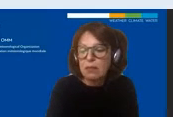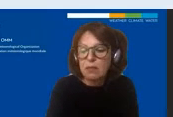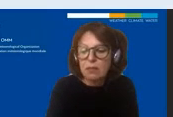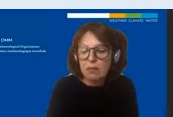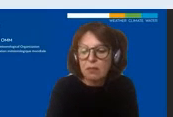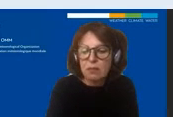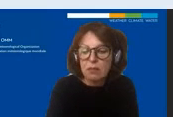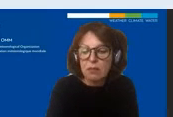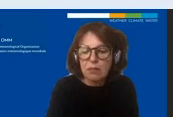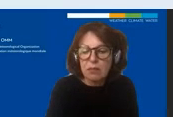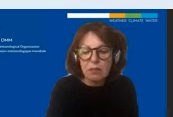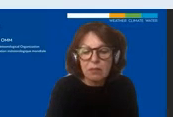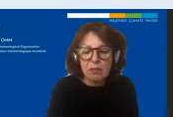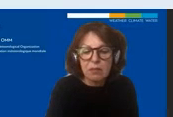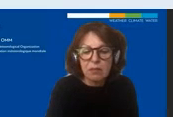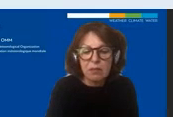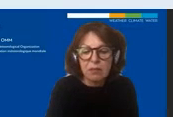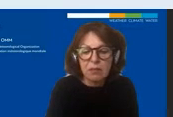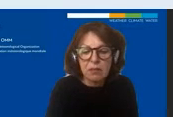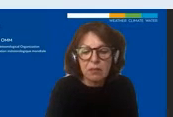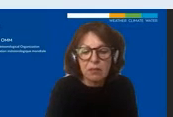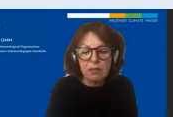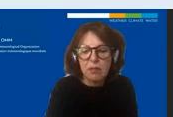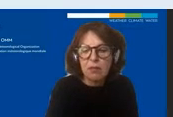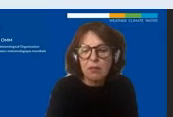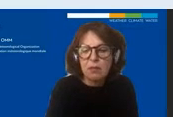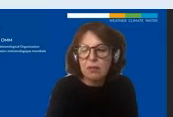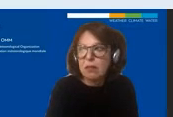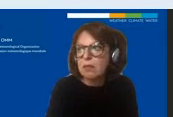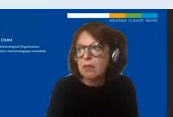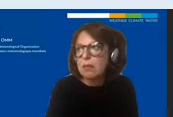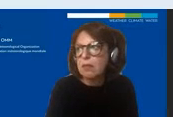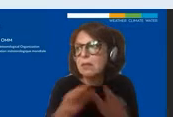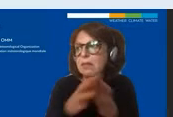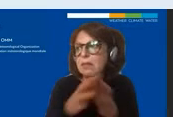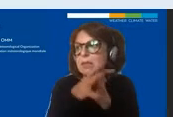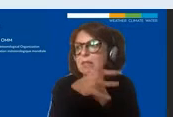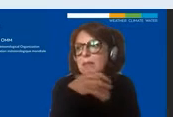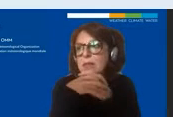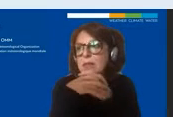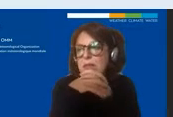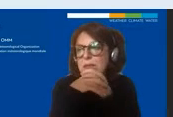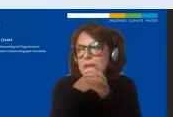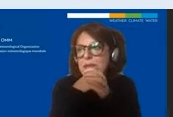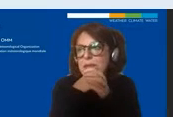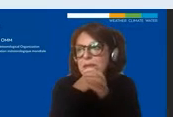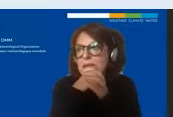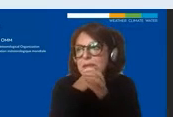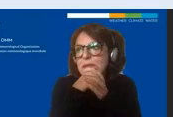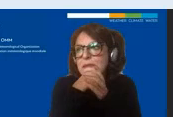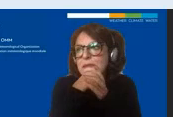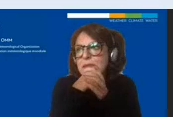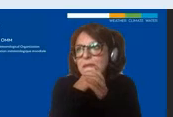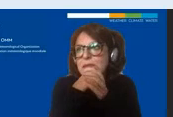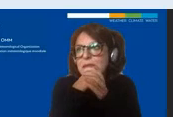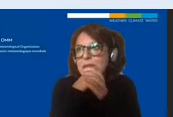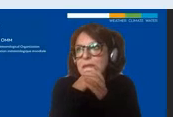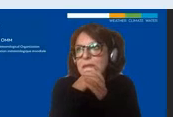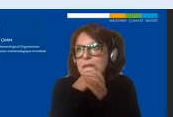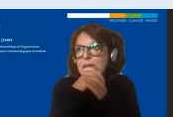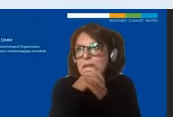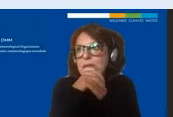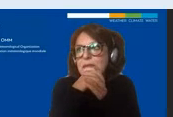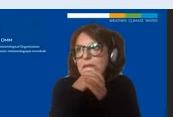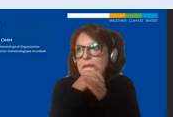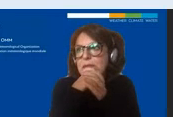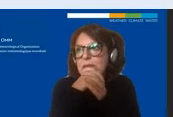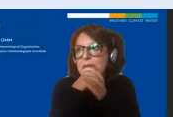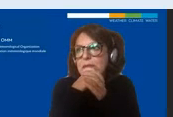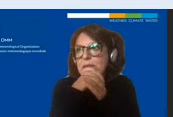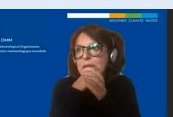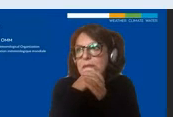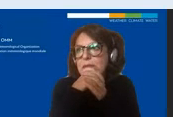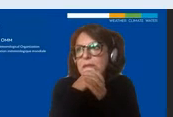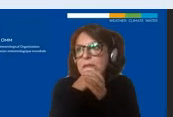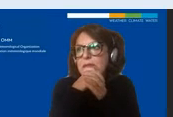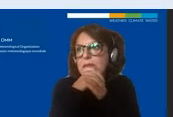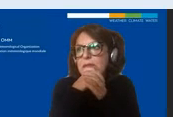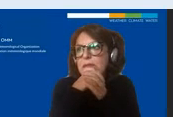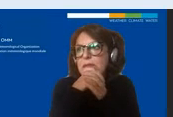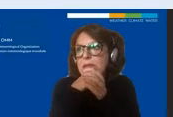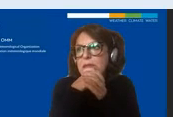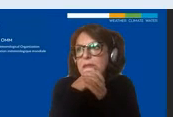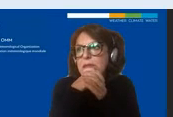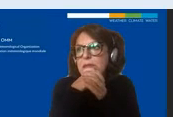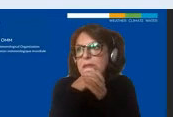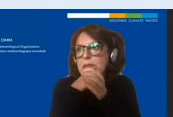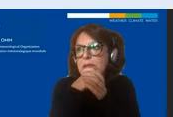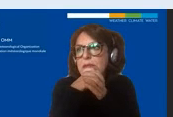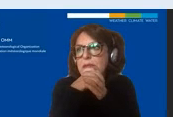the nowcasting satellite application facility, and there are a number of products that come out of it. And one of those is the